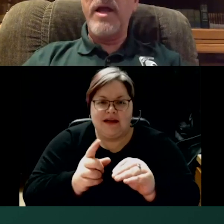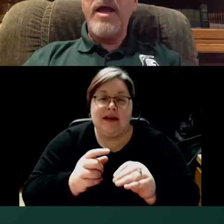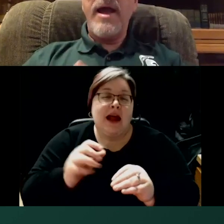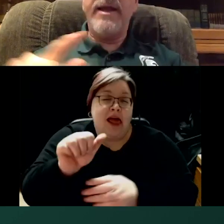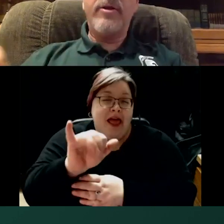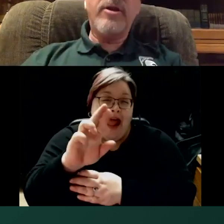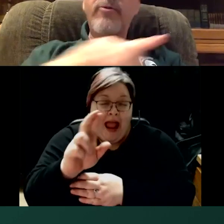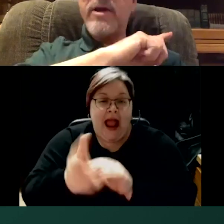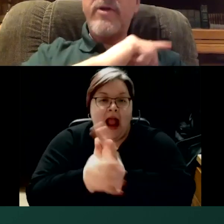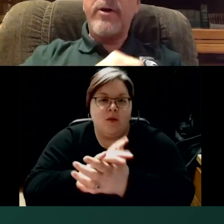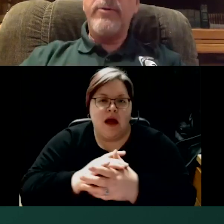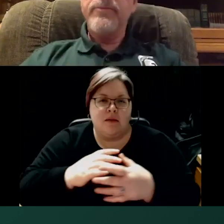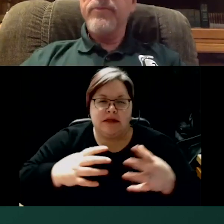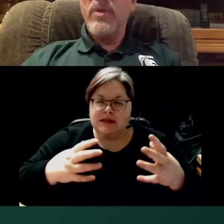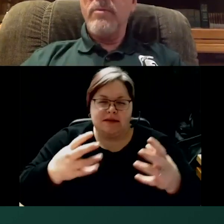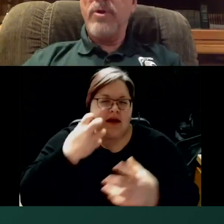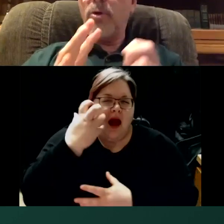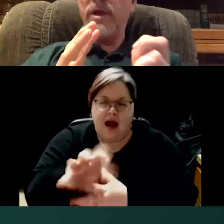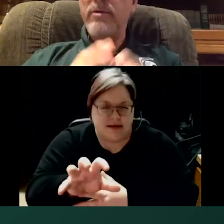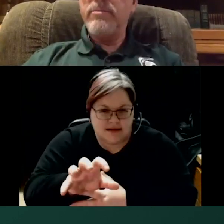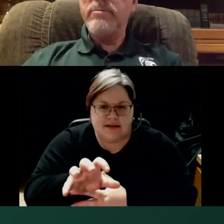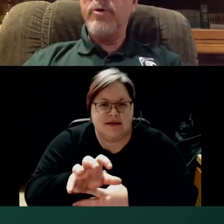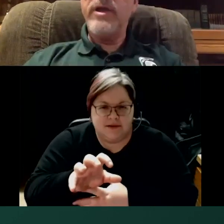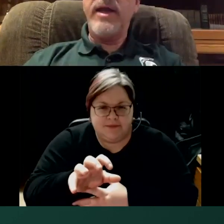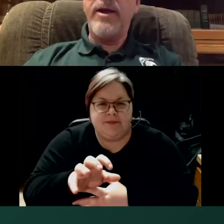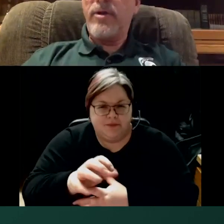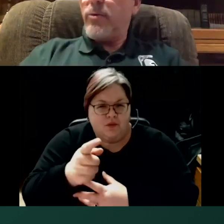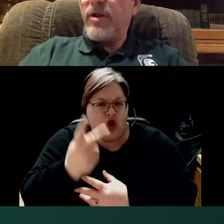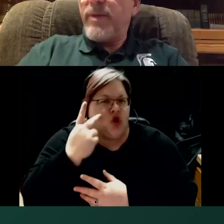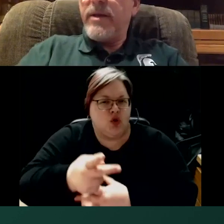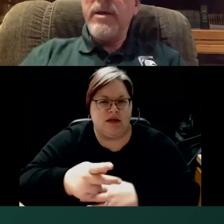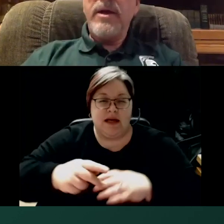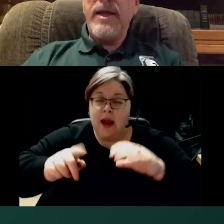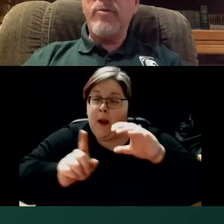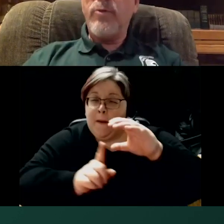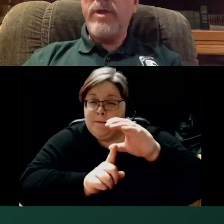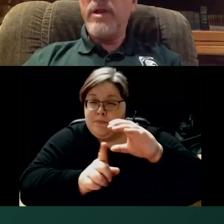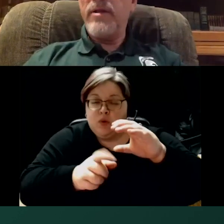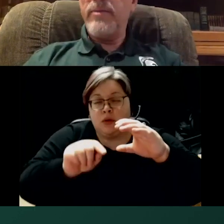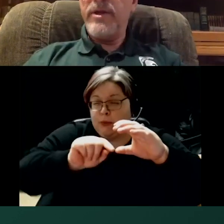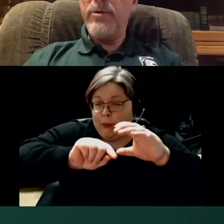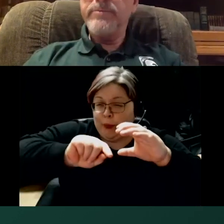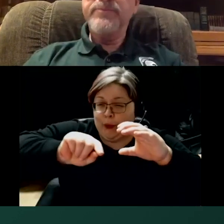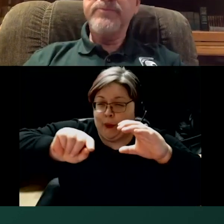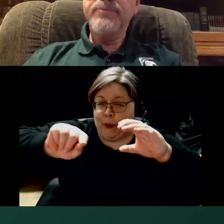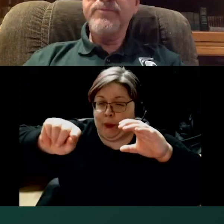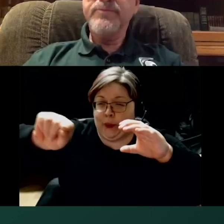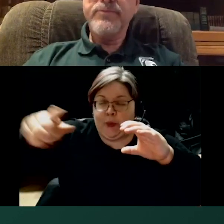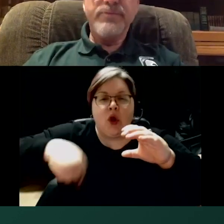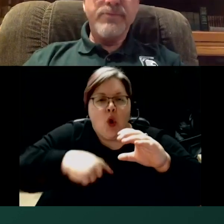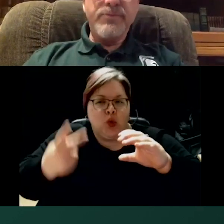glows. And that streak of air, glowing, burning air, so to speak, is what we see as a meteor.